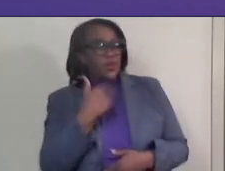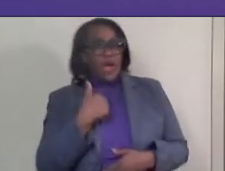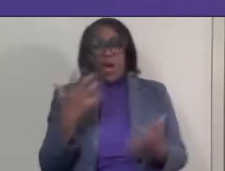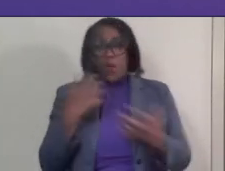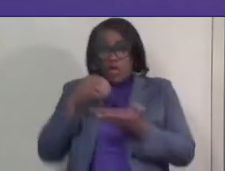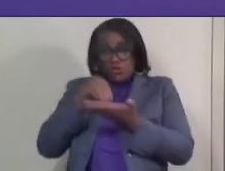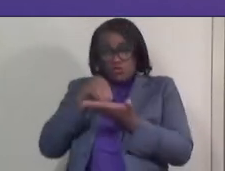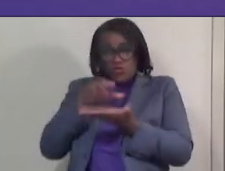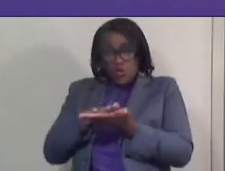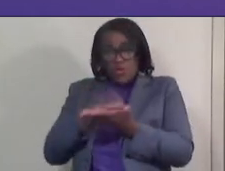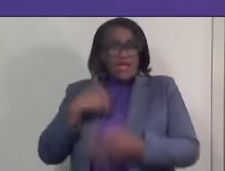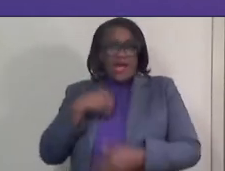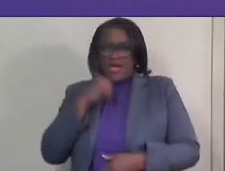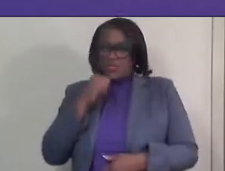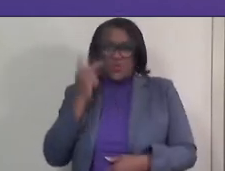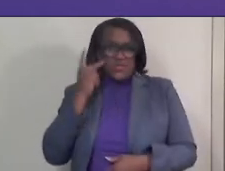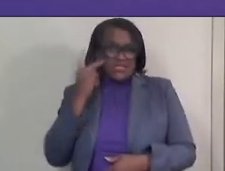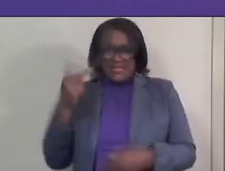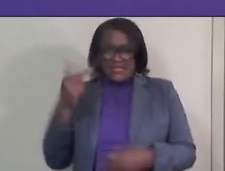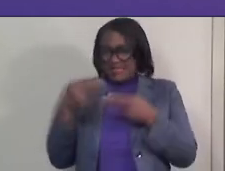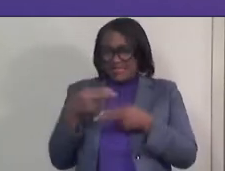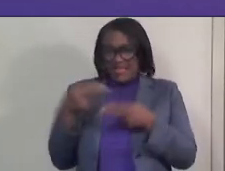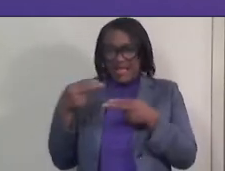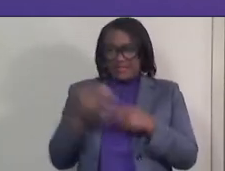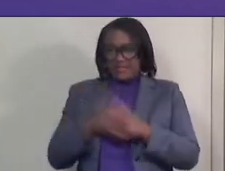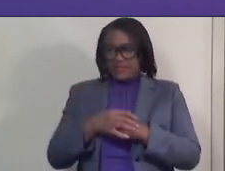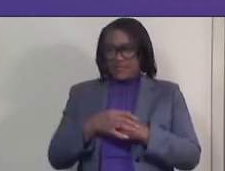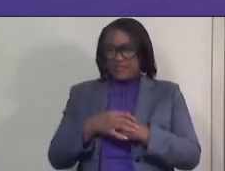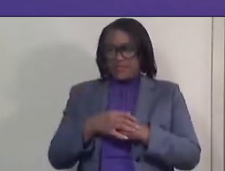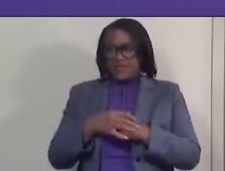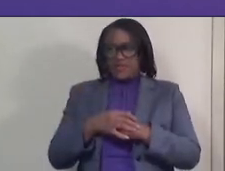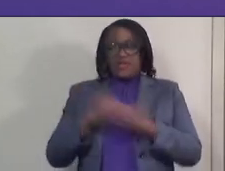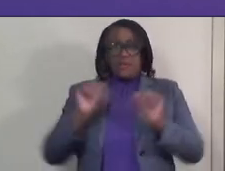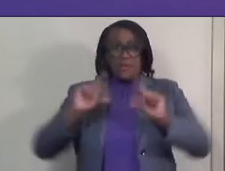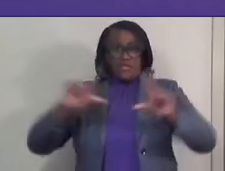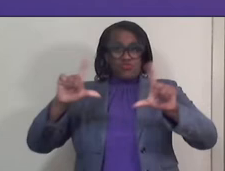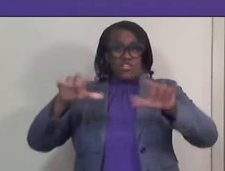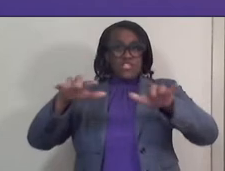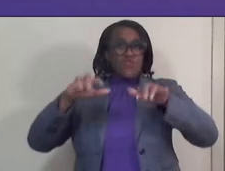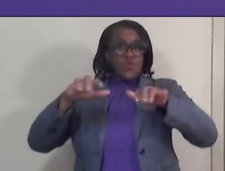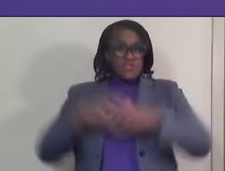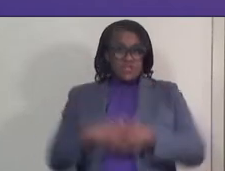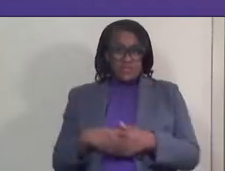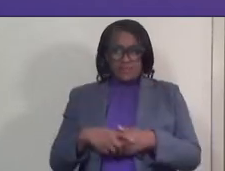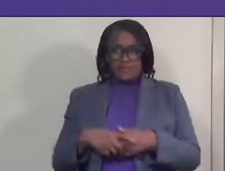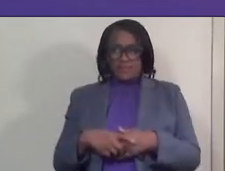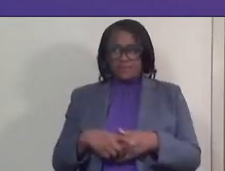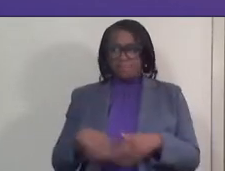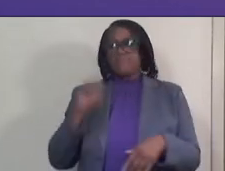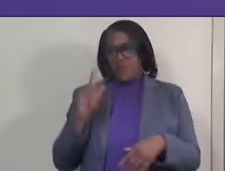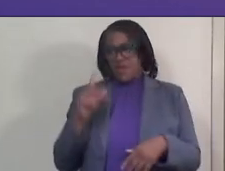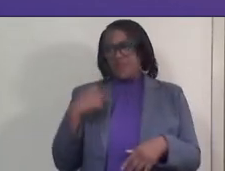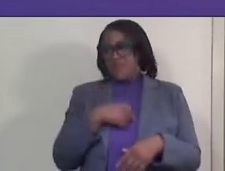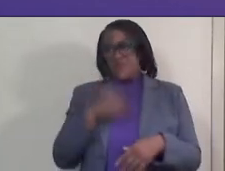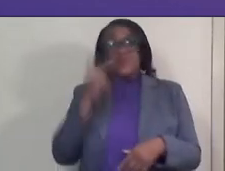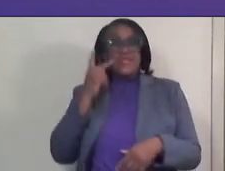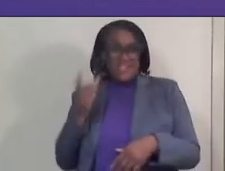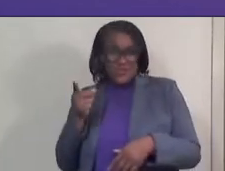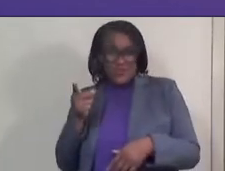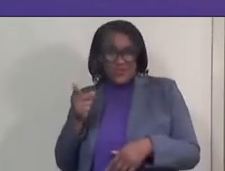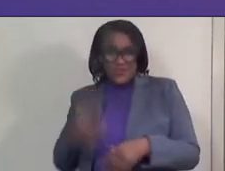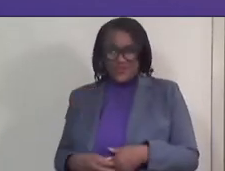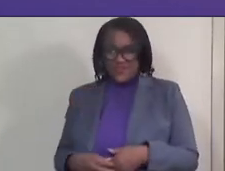I don't see the slides. The screen is frozen for me. Okay. We see you.